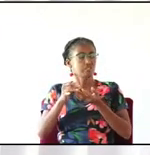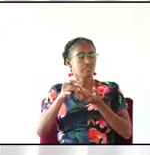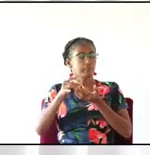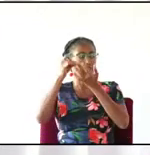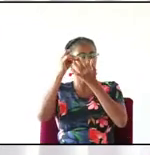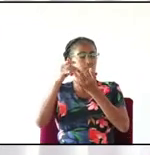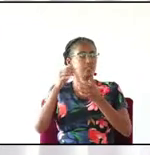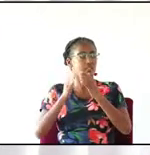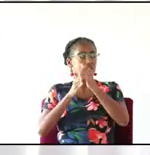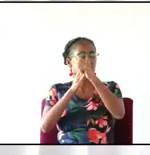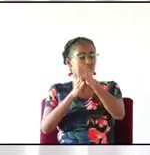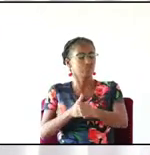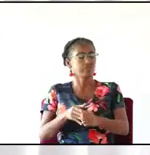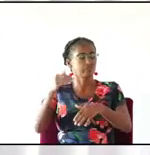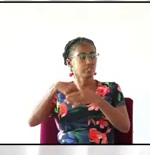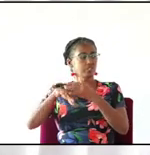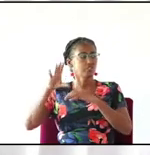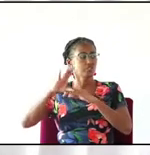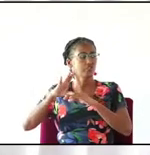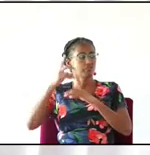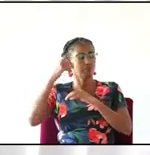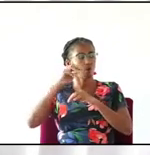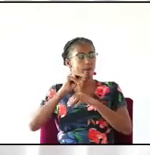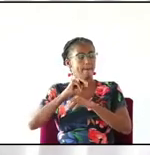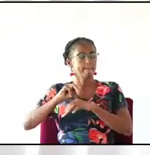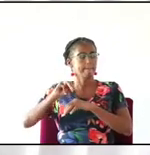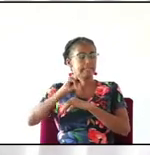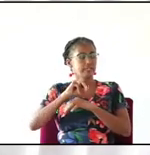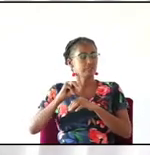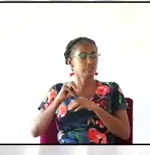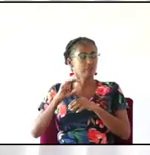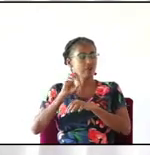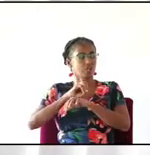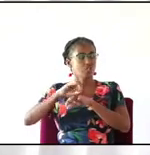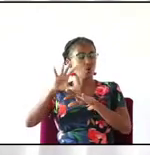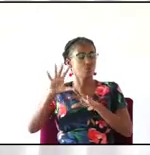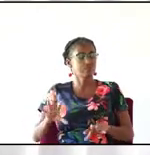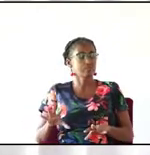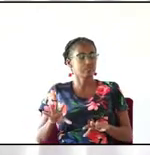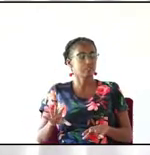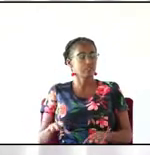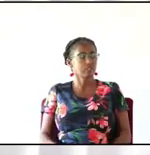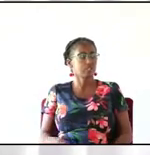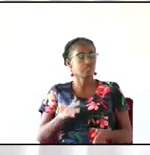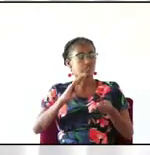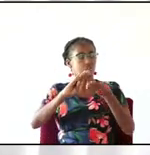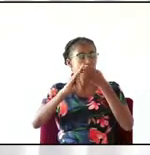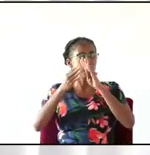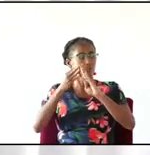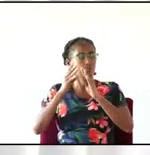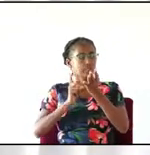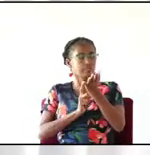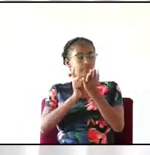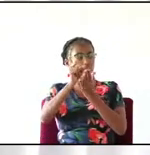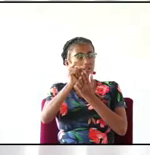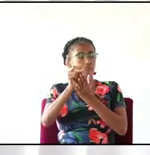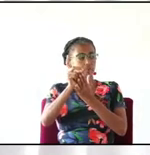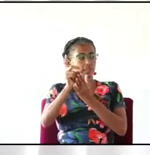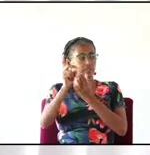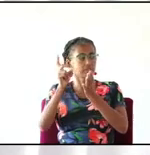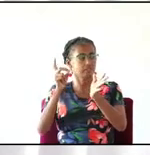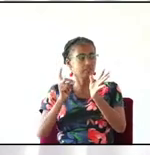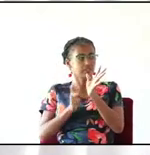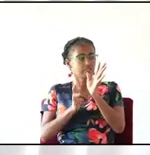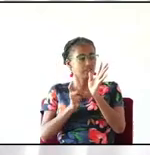in ministry and counseling. Wow, a trailblazer we have. Community development practitioner, having